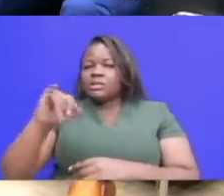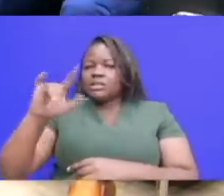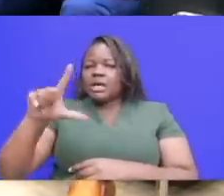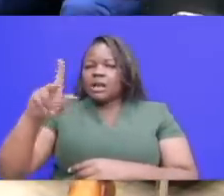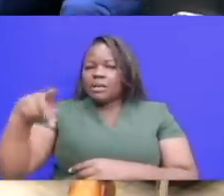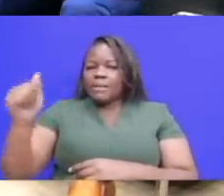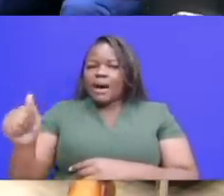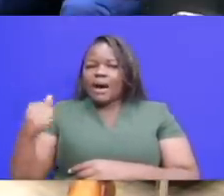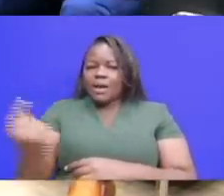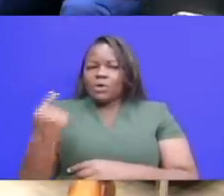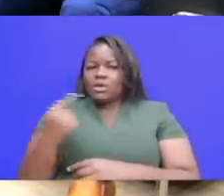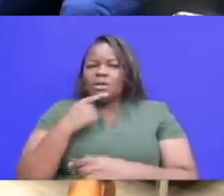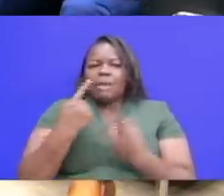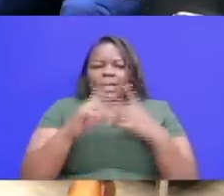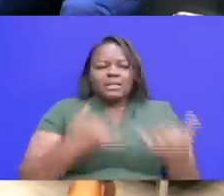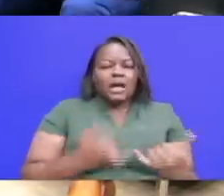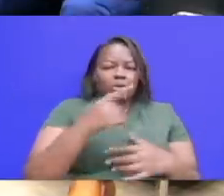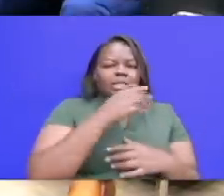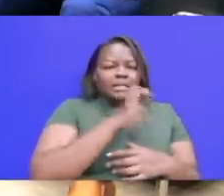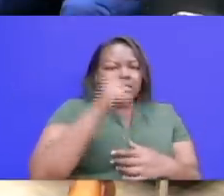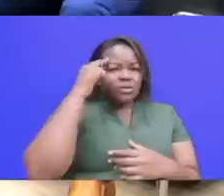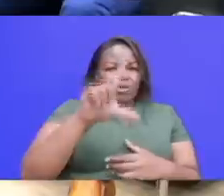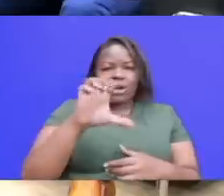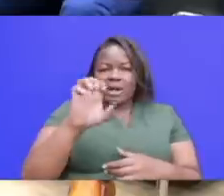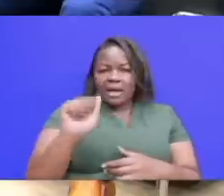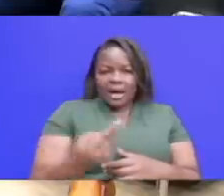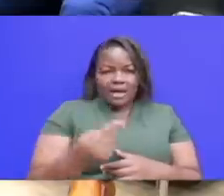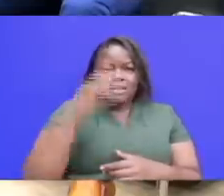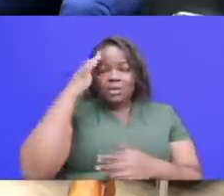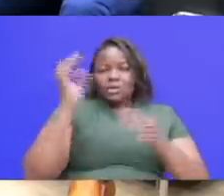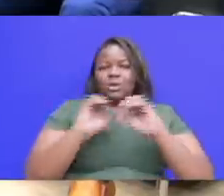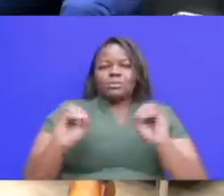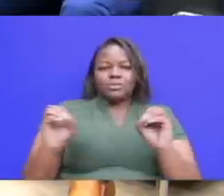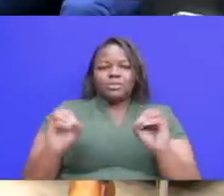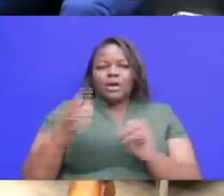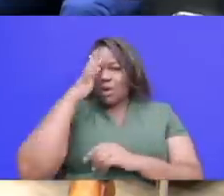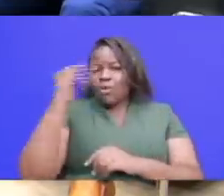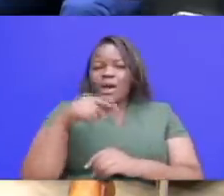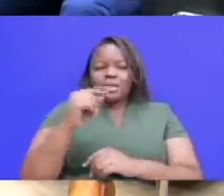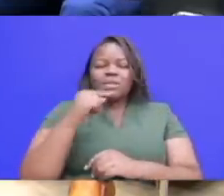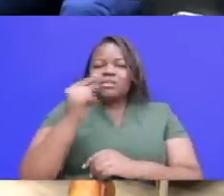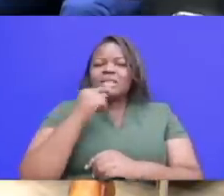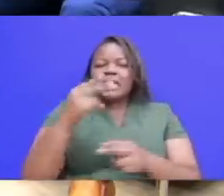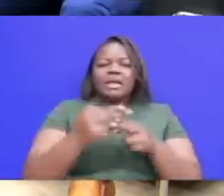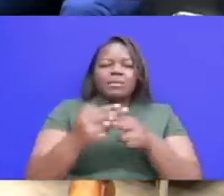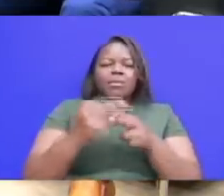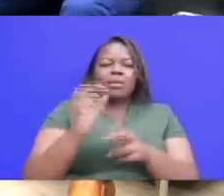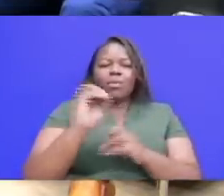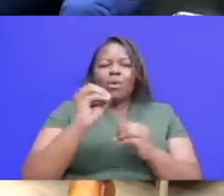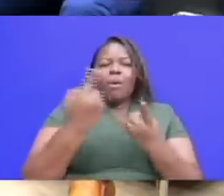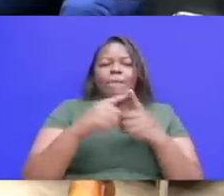Being recognized. But why is it that the sons of Leah are not being mentioned, while with the wife and the